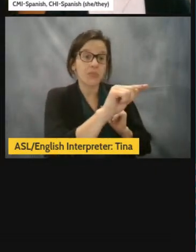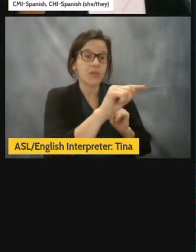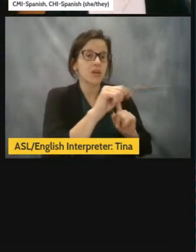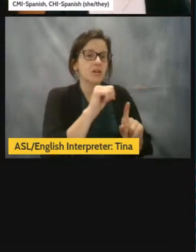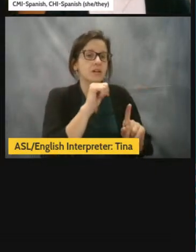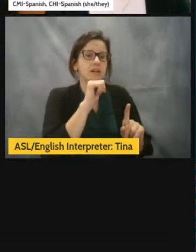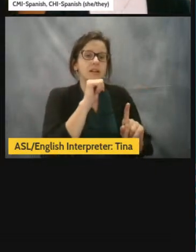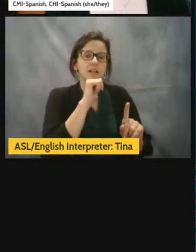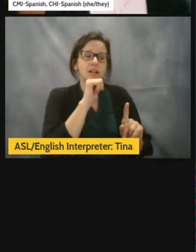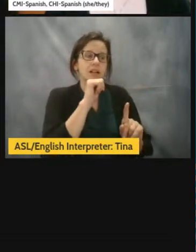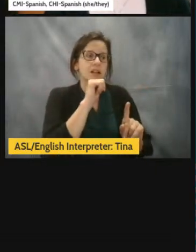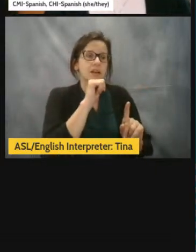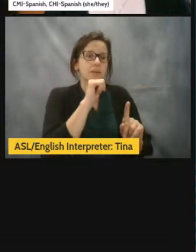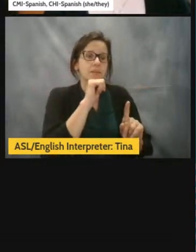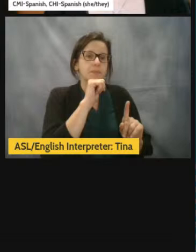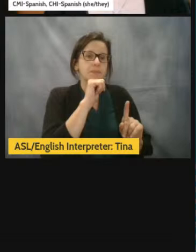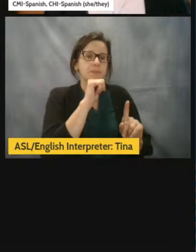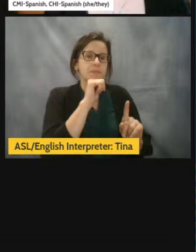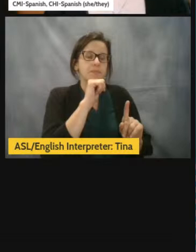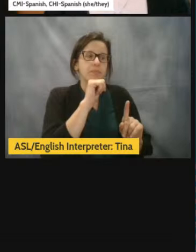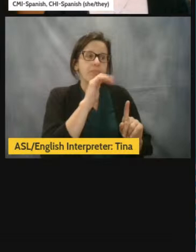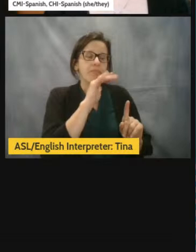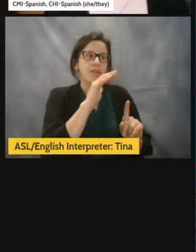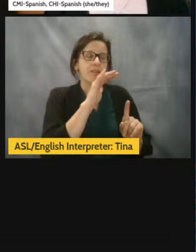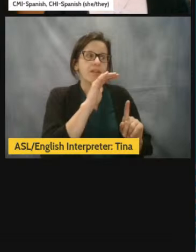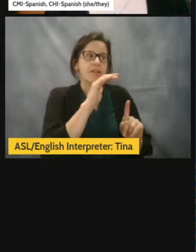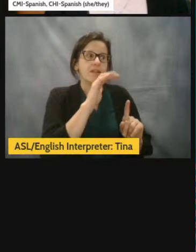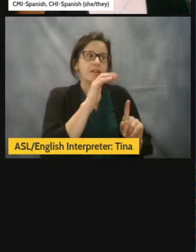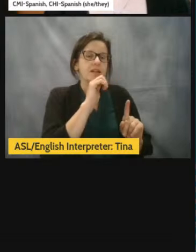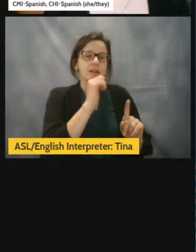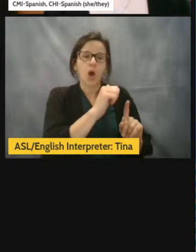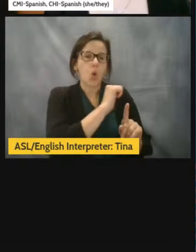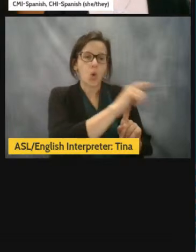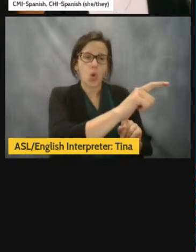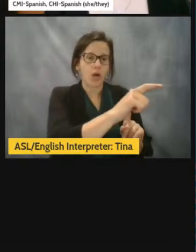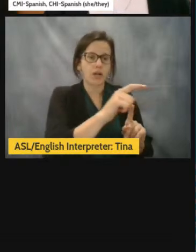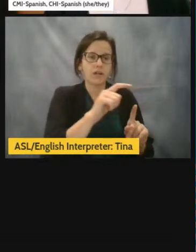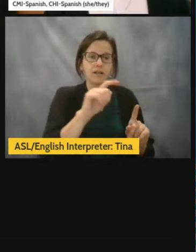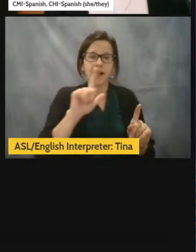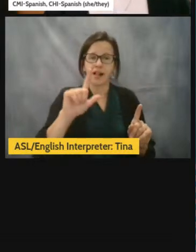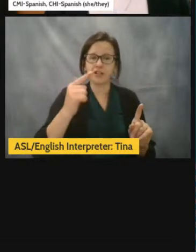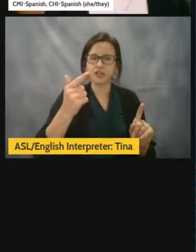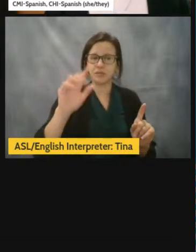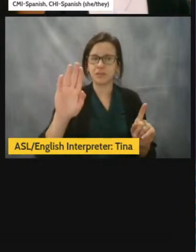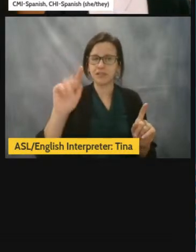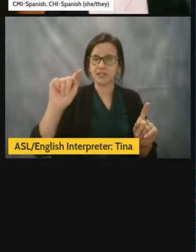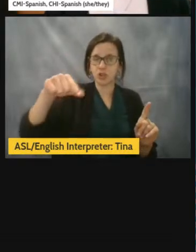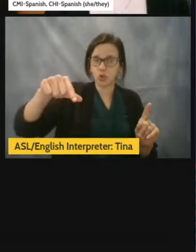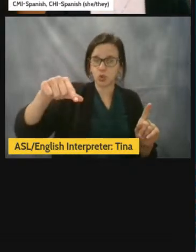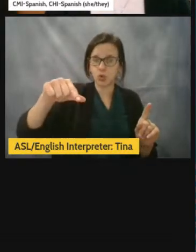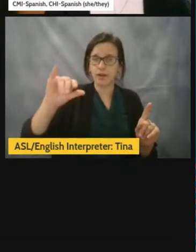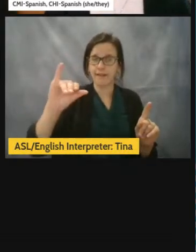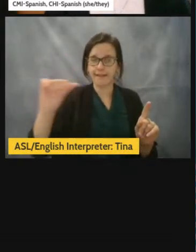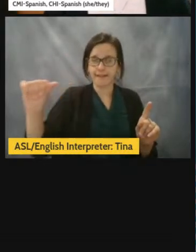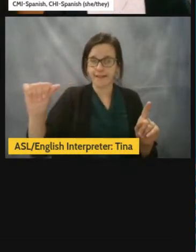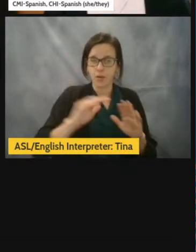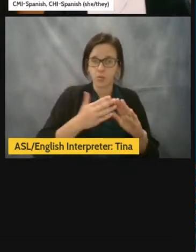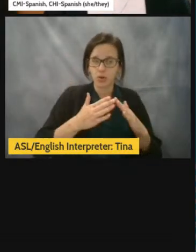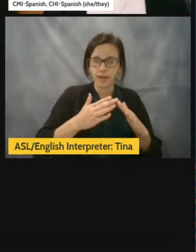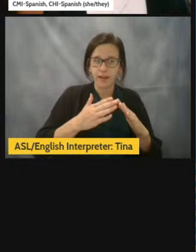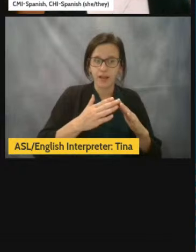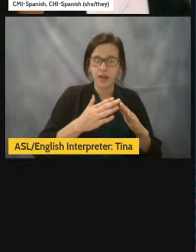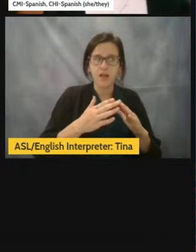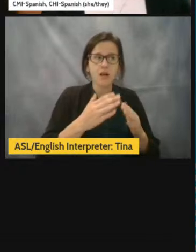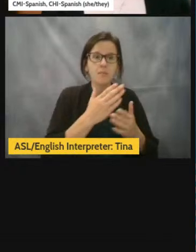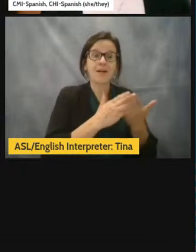all women have high-pitched voices, and not all men have deep voices, okay?